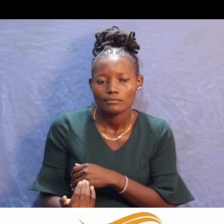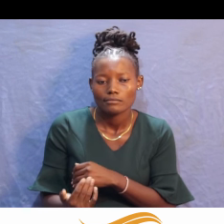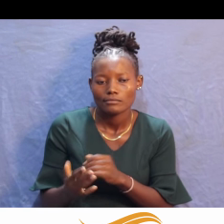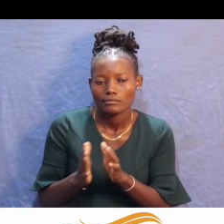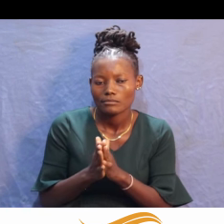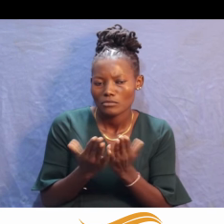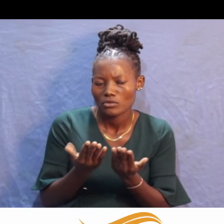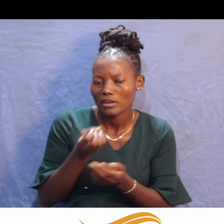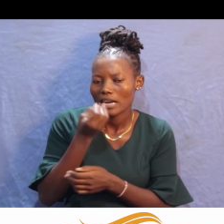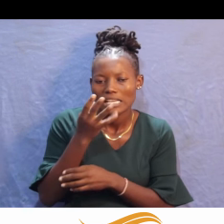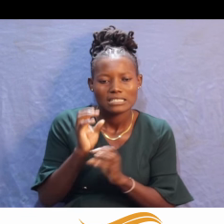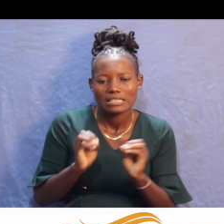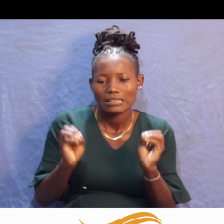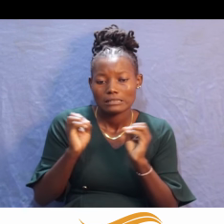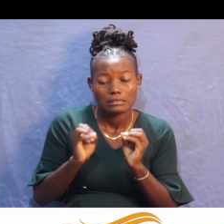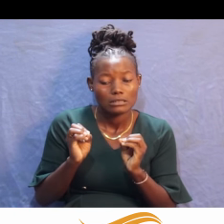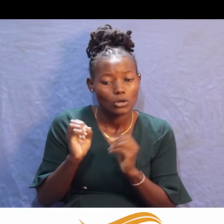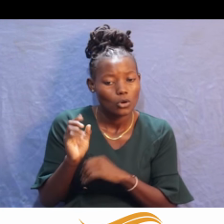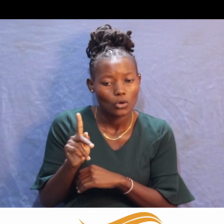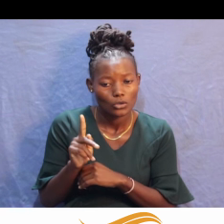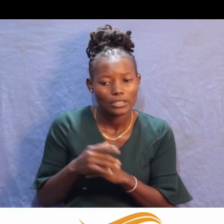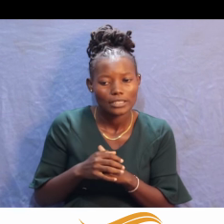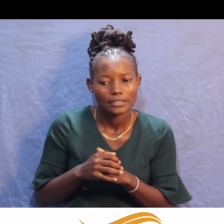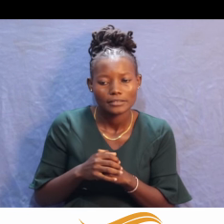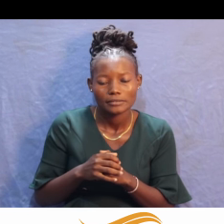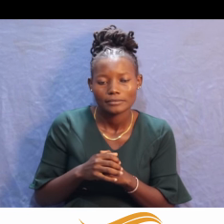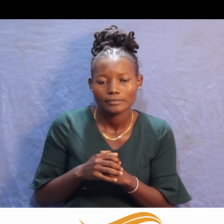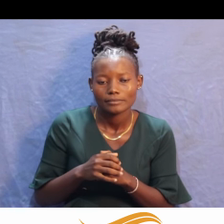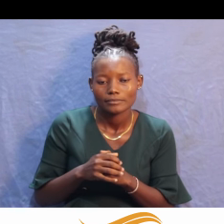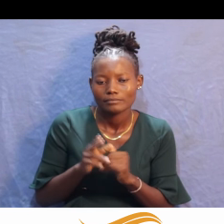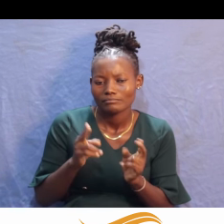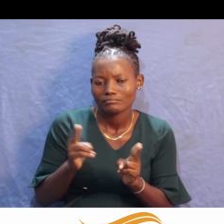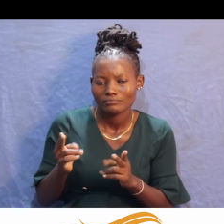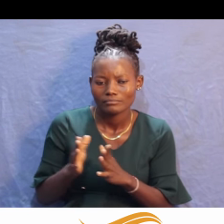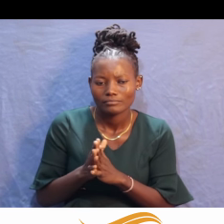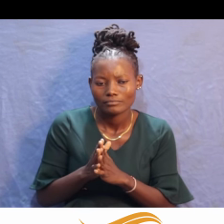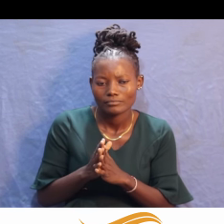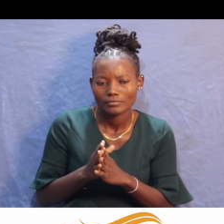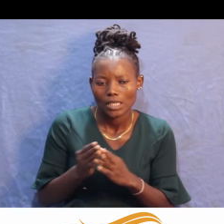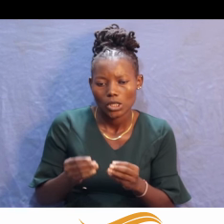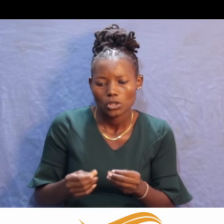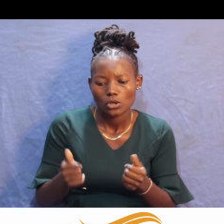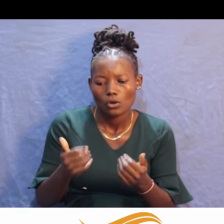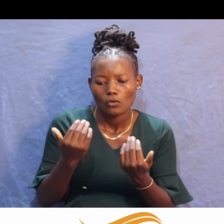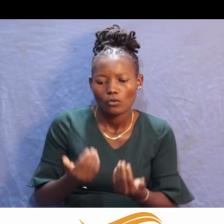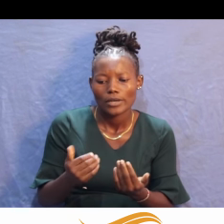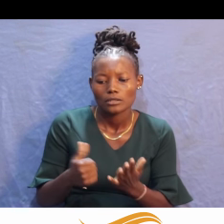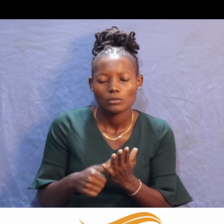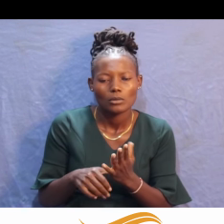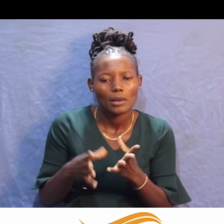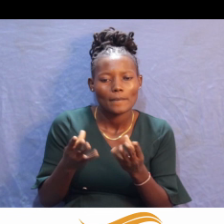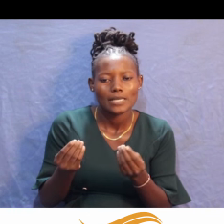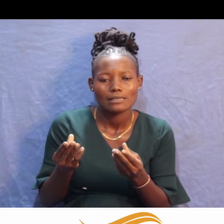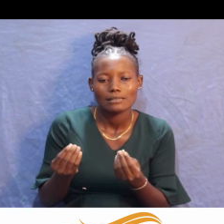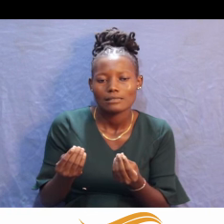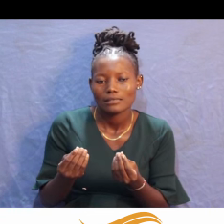answer. Okay. There's a much easier approach to weight management. Very simple. And